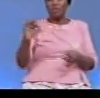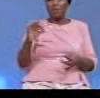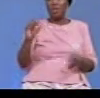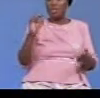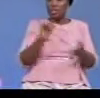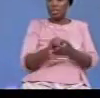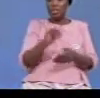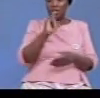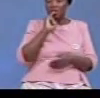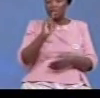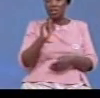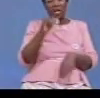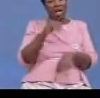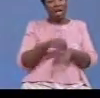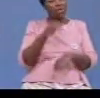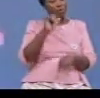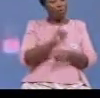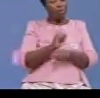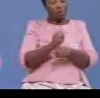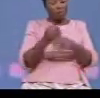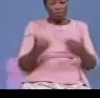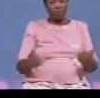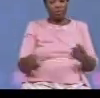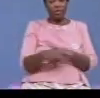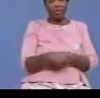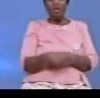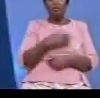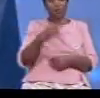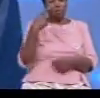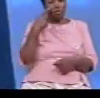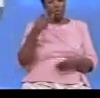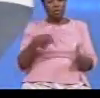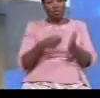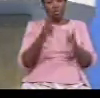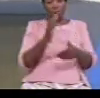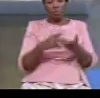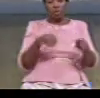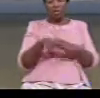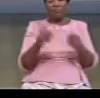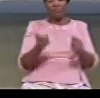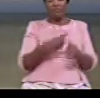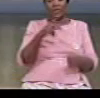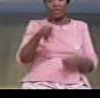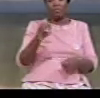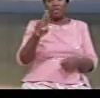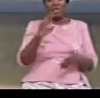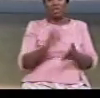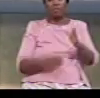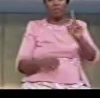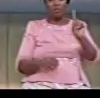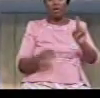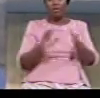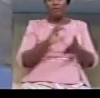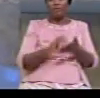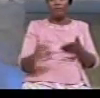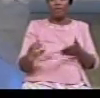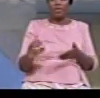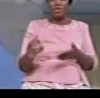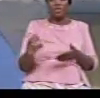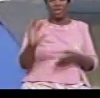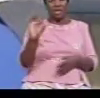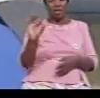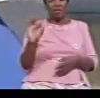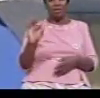at work today. And let me show you something in 1 Peter chapter 1, and I'm reading there from verse 9.